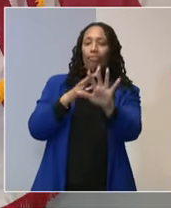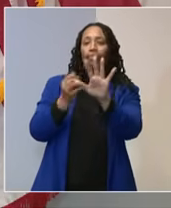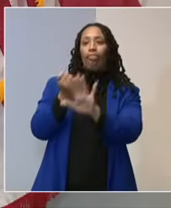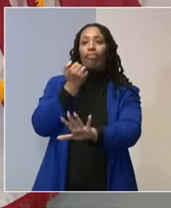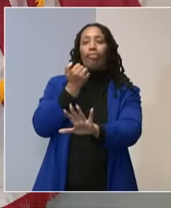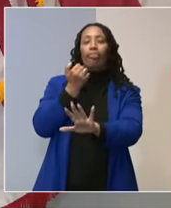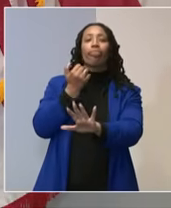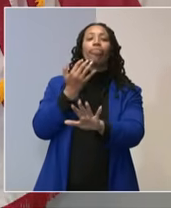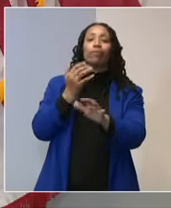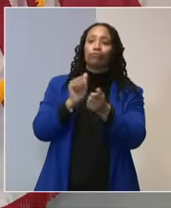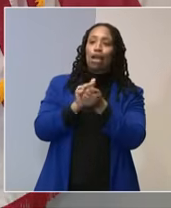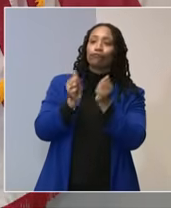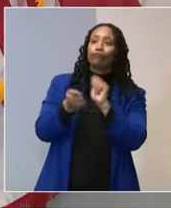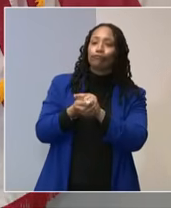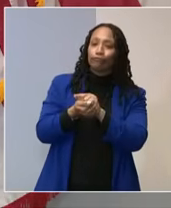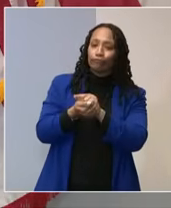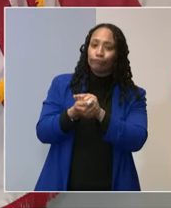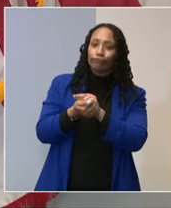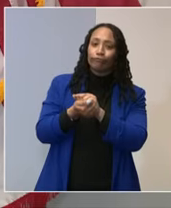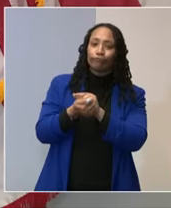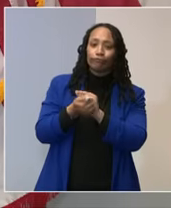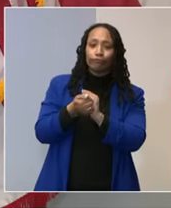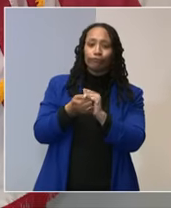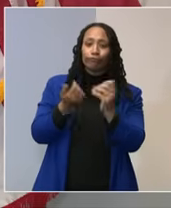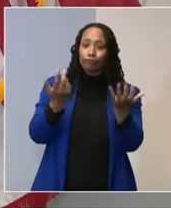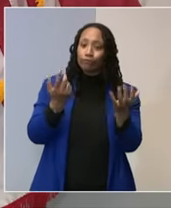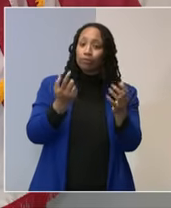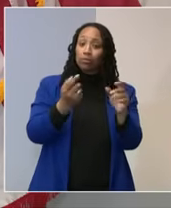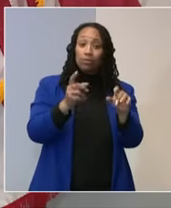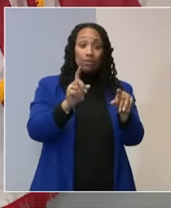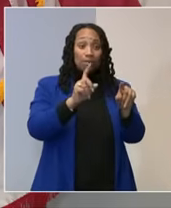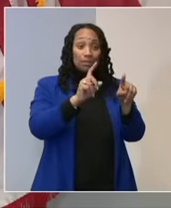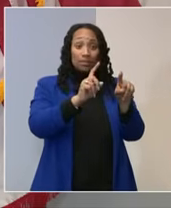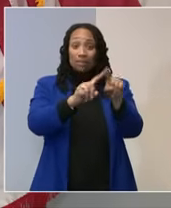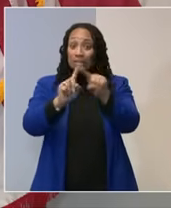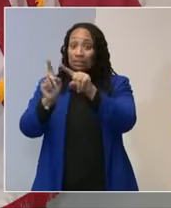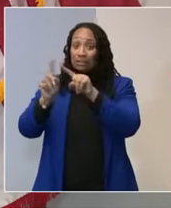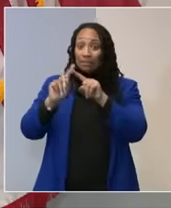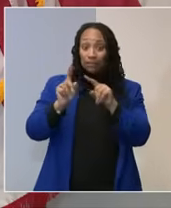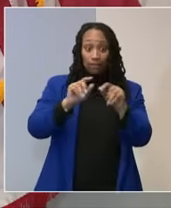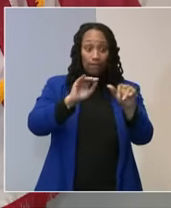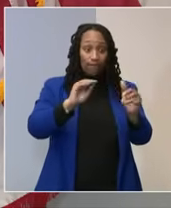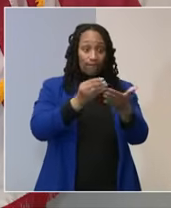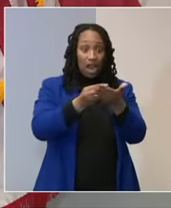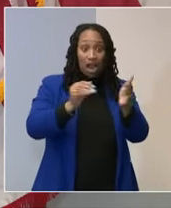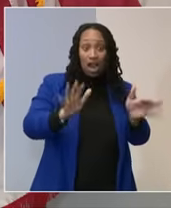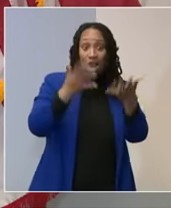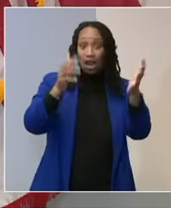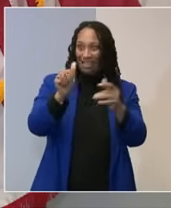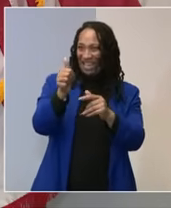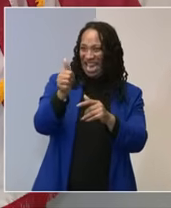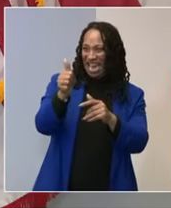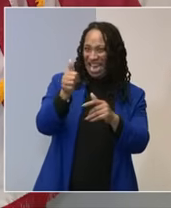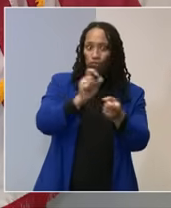10 different fundraising changes in the time that I've been campaigning, at least.